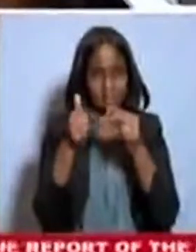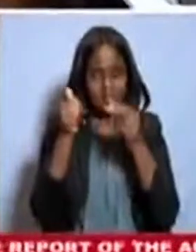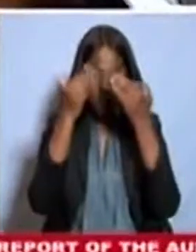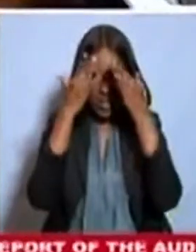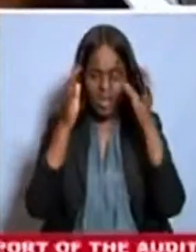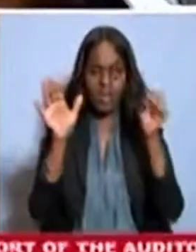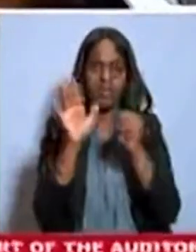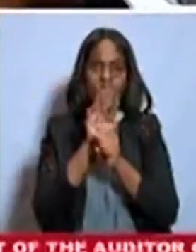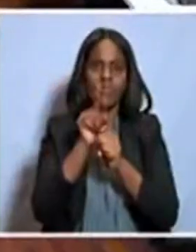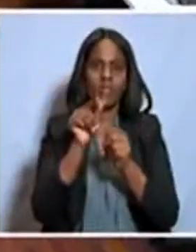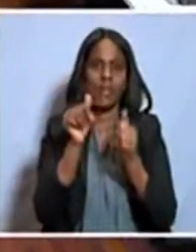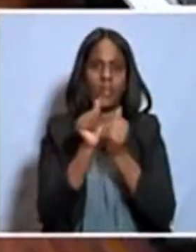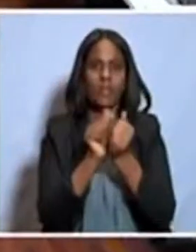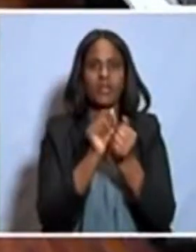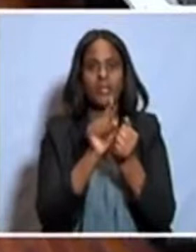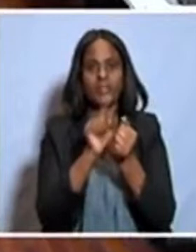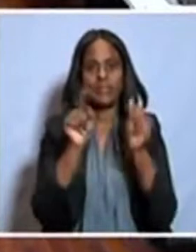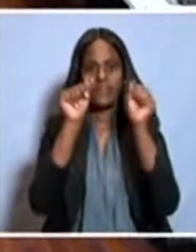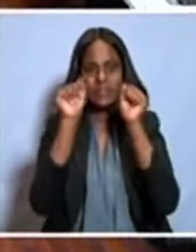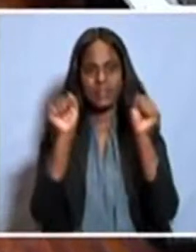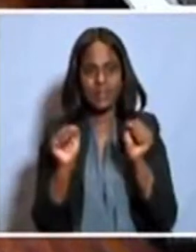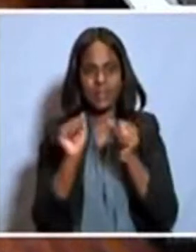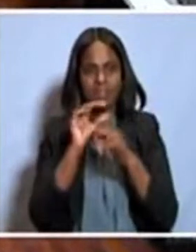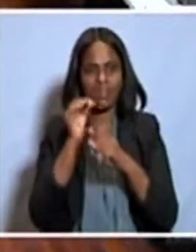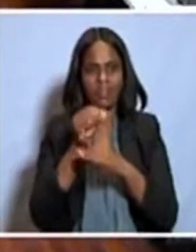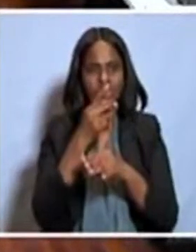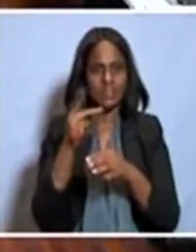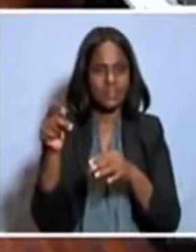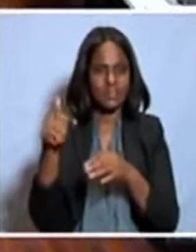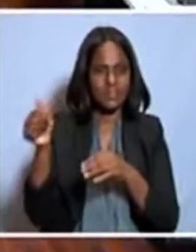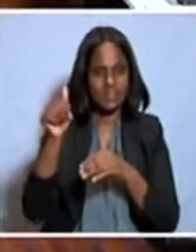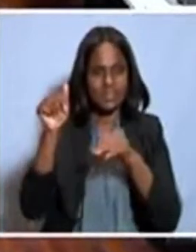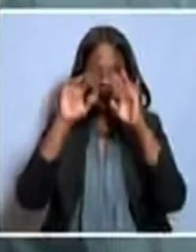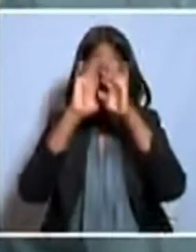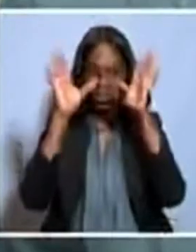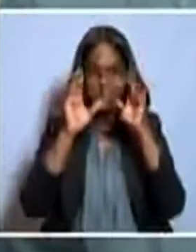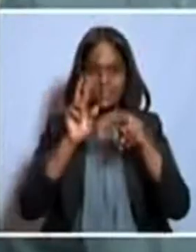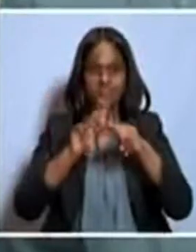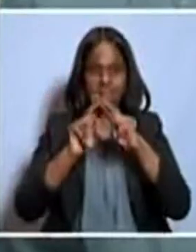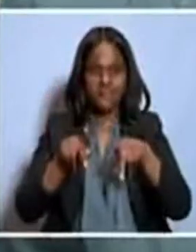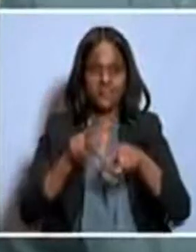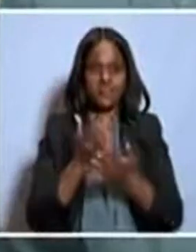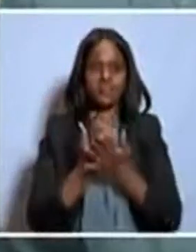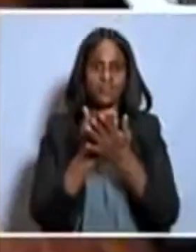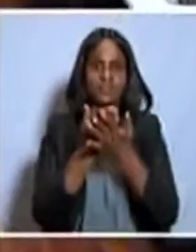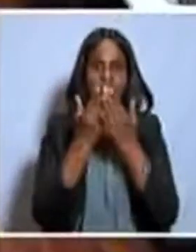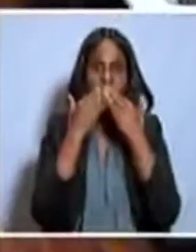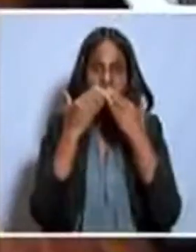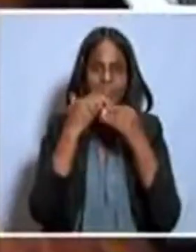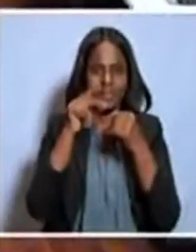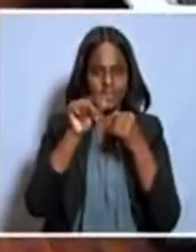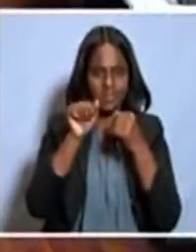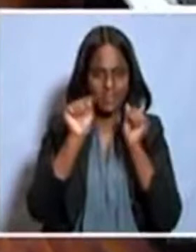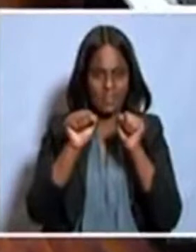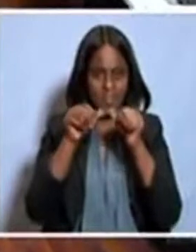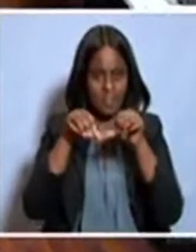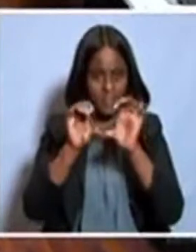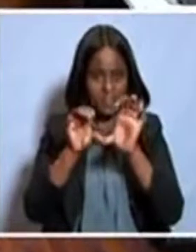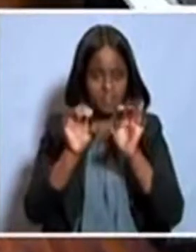aware about the status of these structures or these properties? Chair, I submit. Thank you. PS, you can proceed.